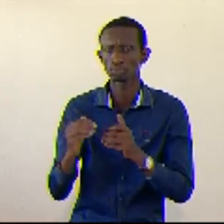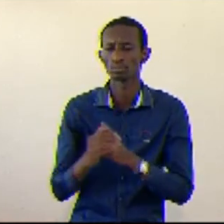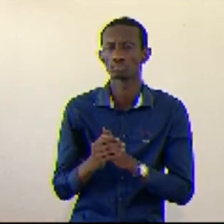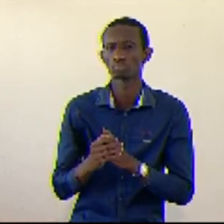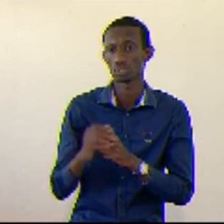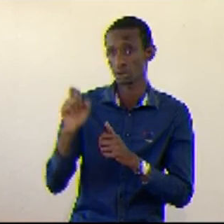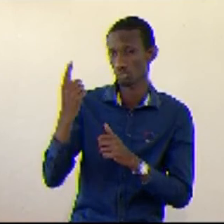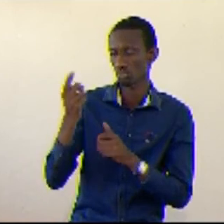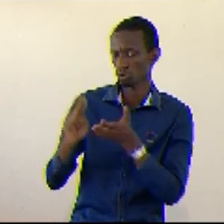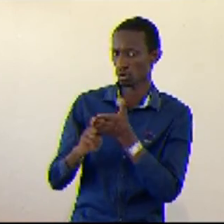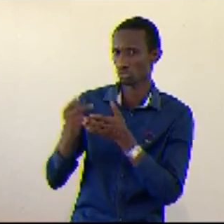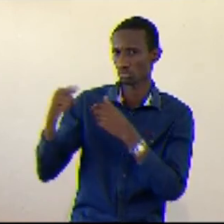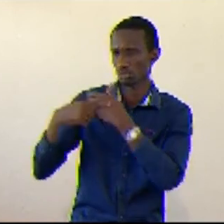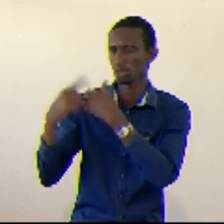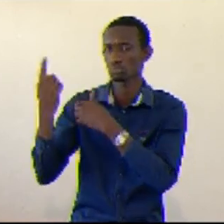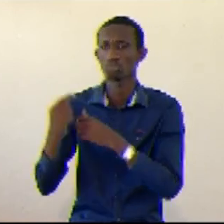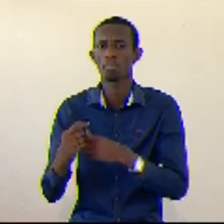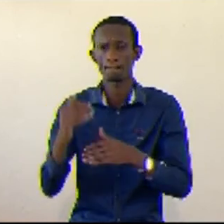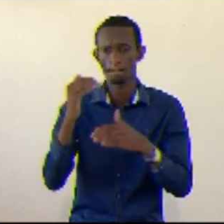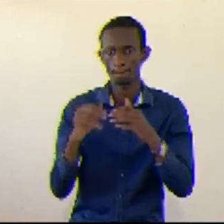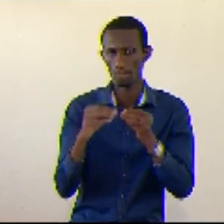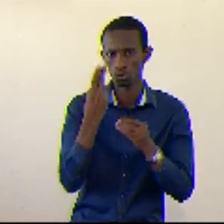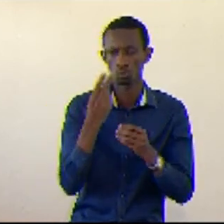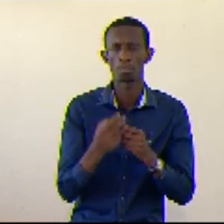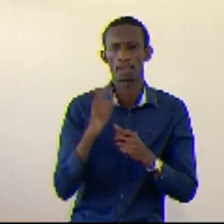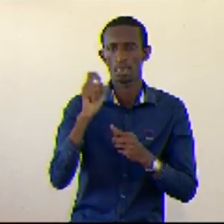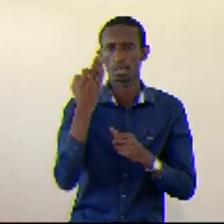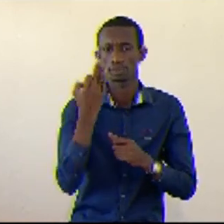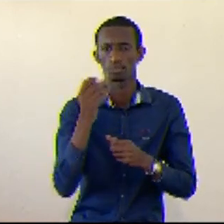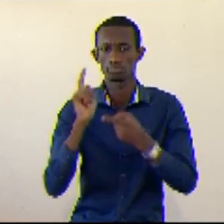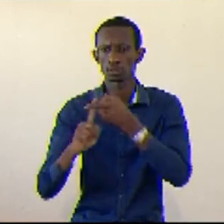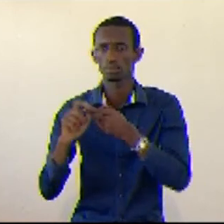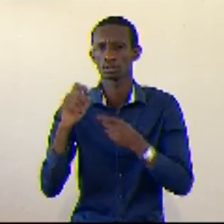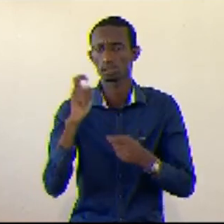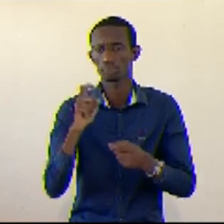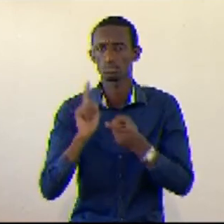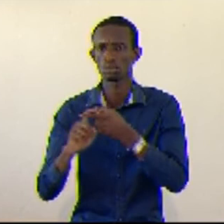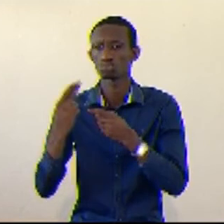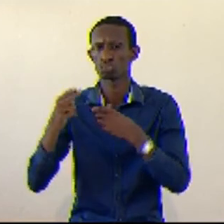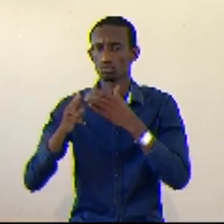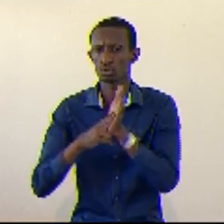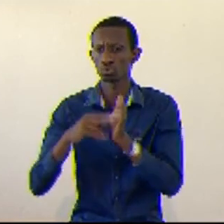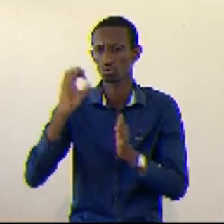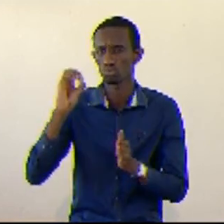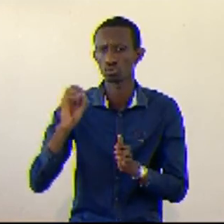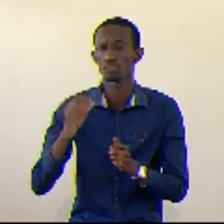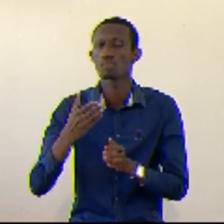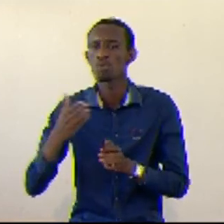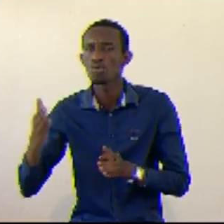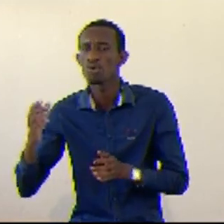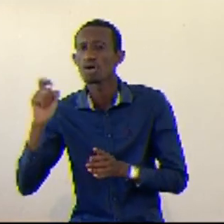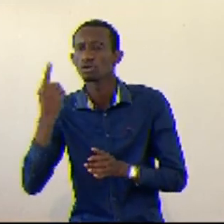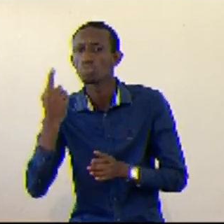minus 1. Number 2, x cubed plus x plus 2 equals 0. Take x1 as minus 2. That is the